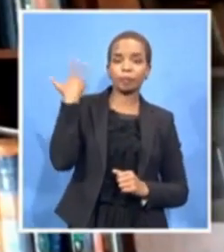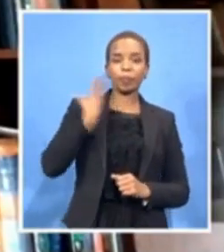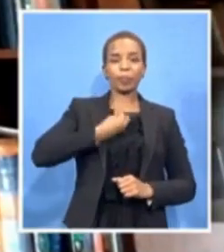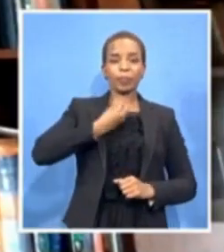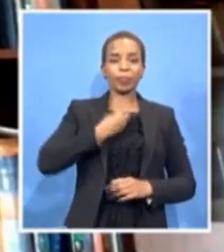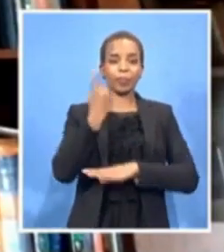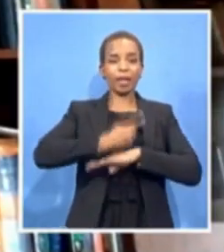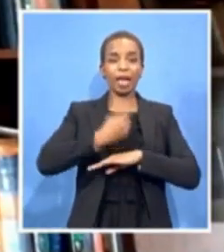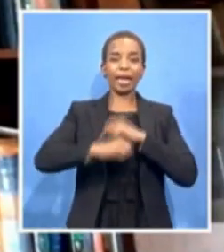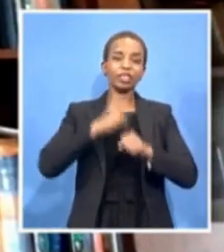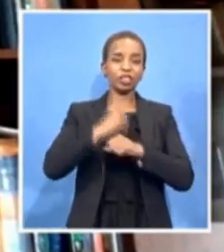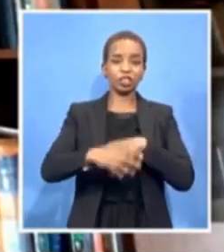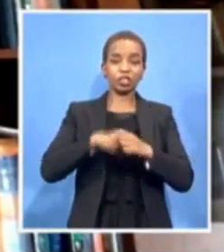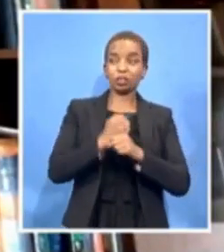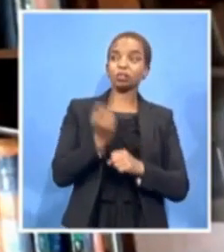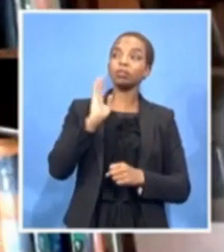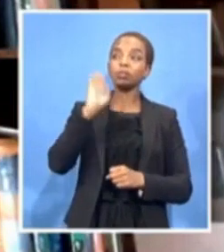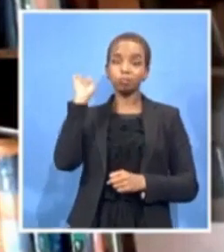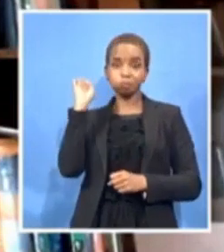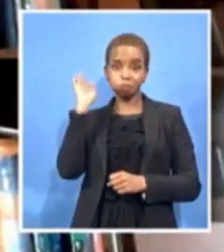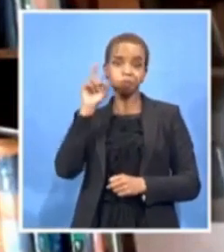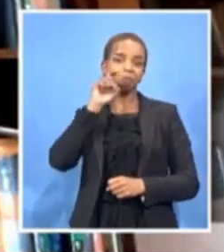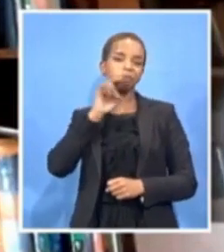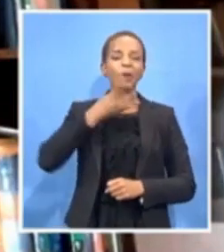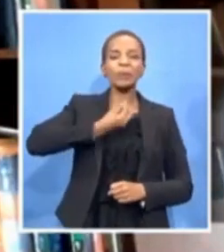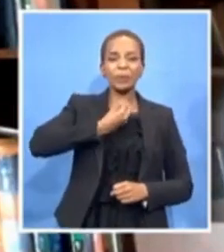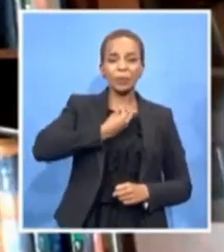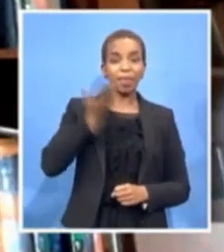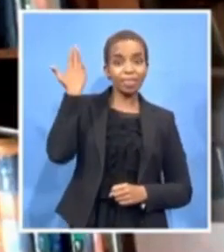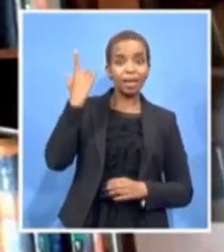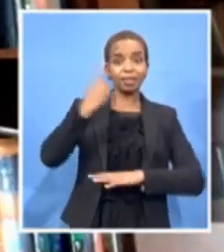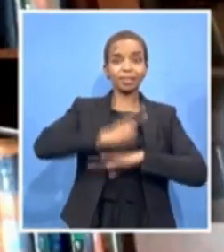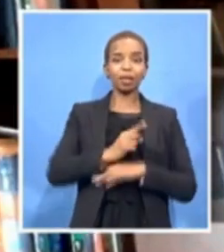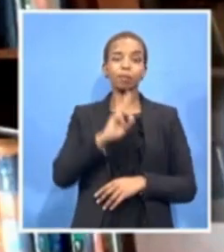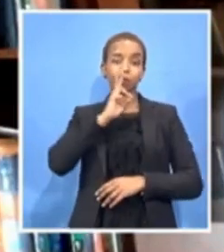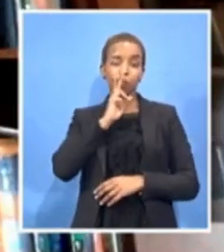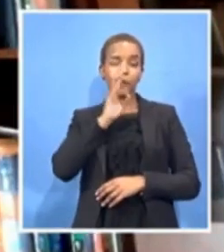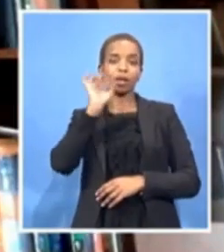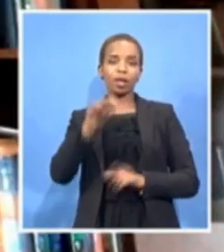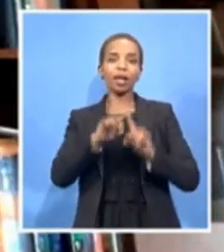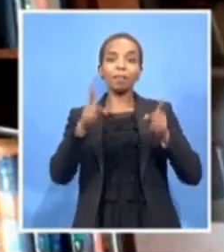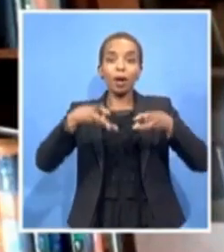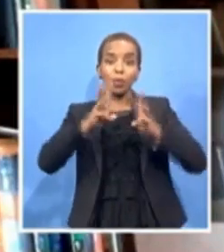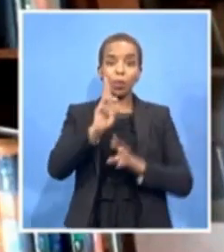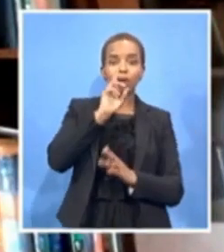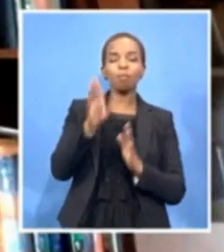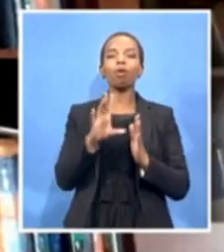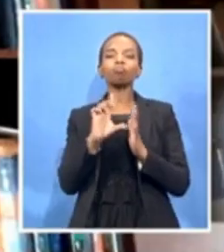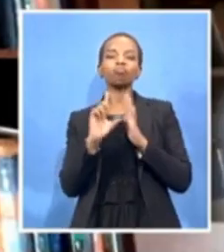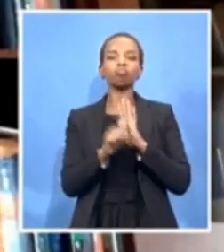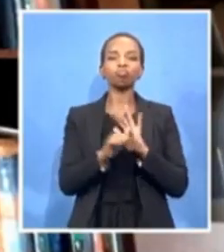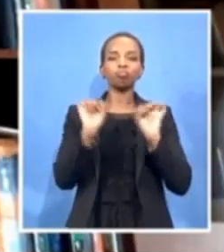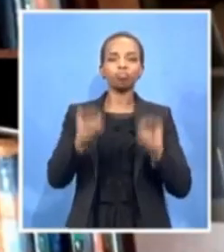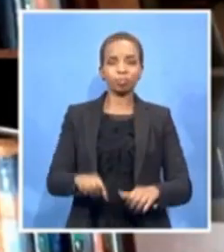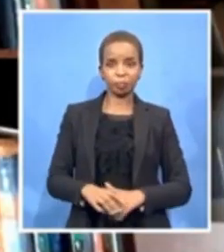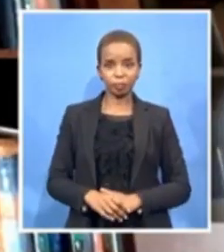he smoked and smoked in style. And as Mazrui talks about him, he says that